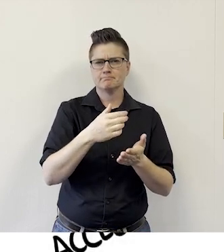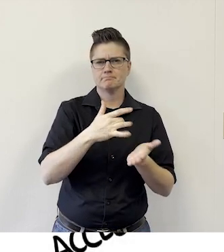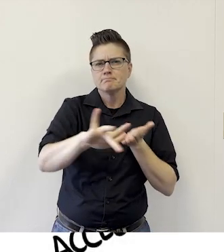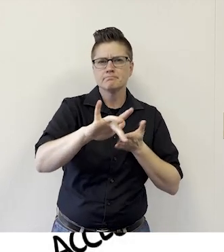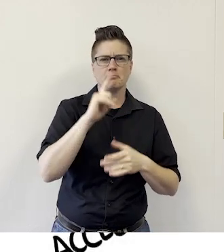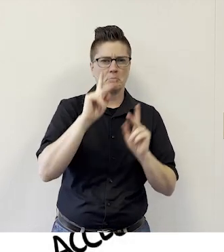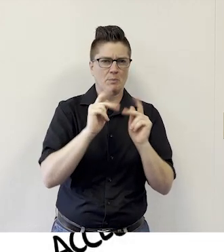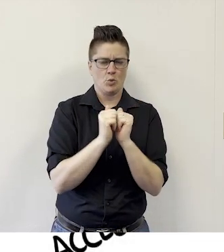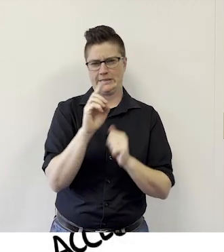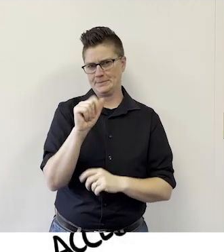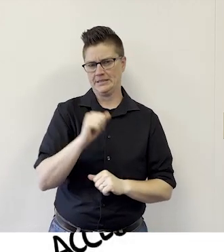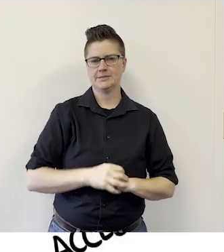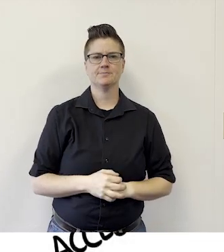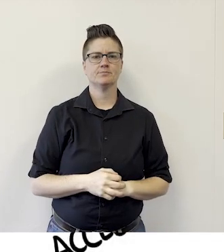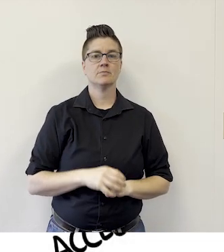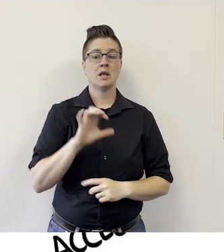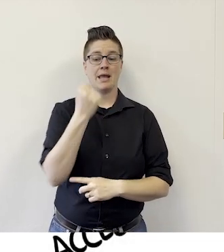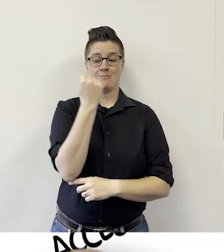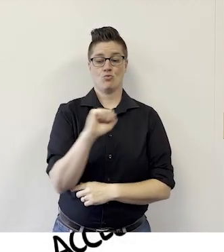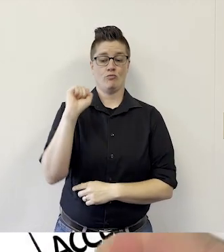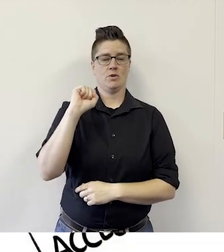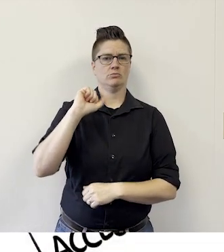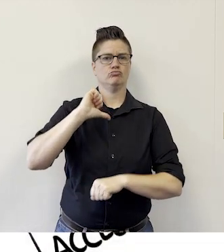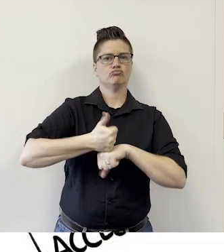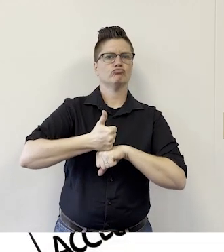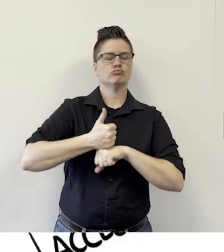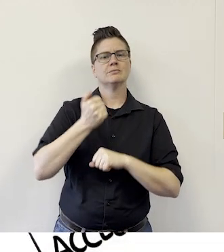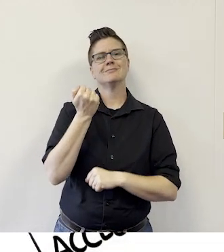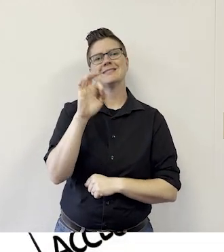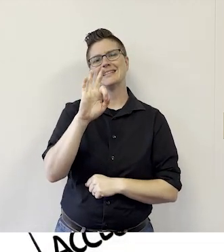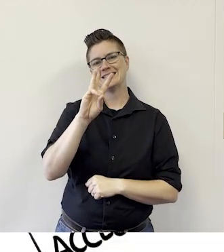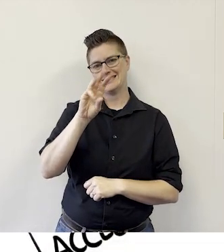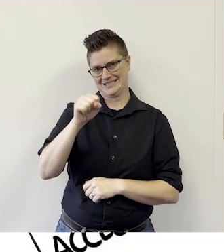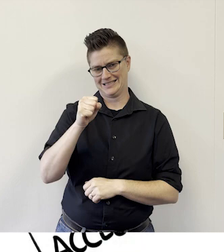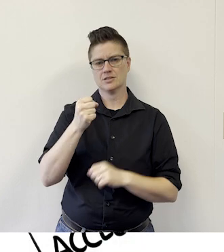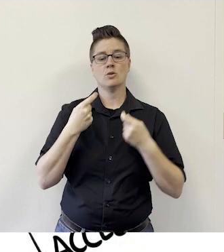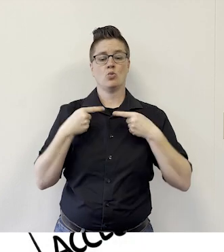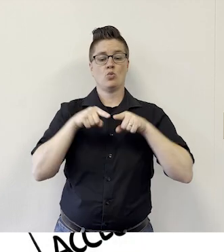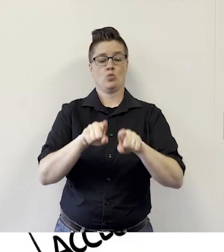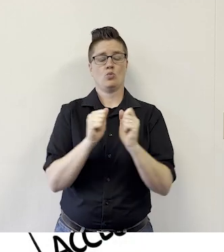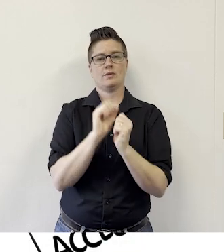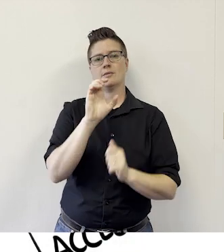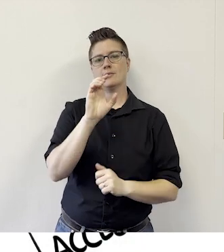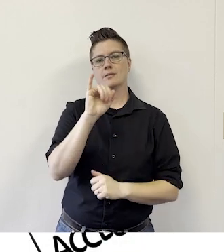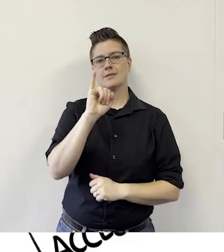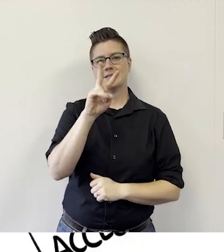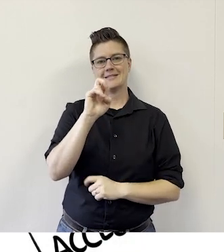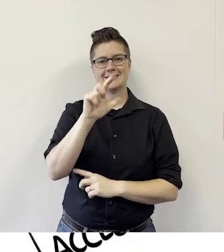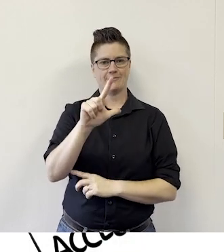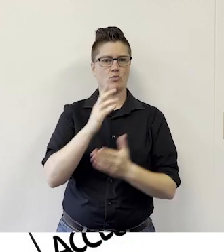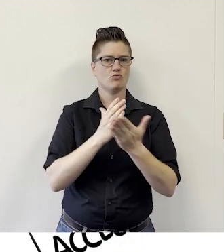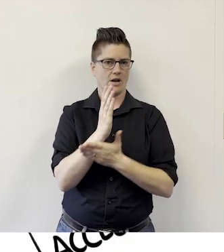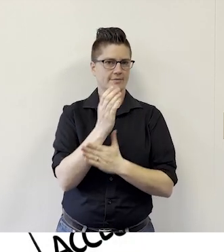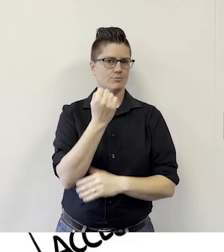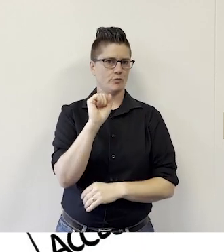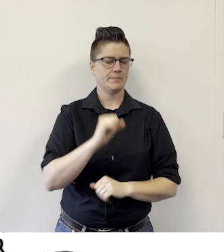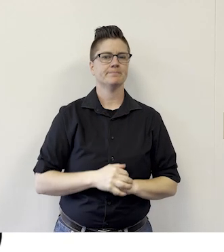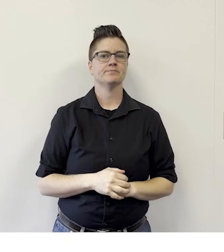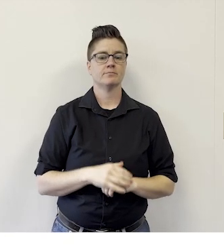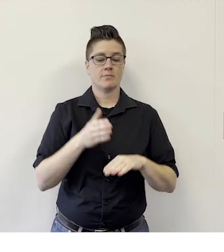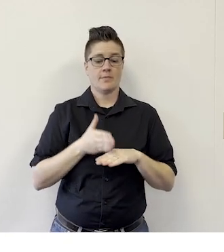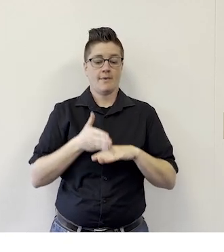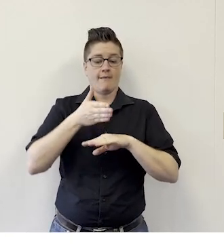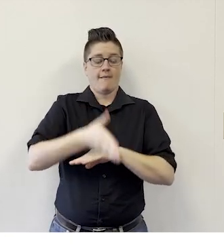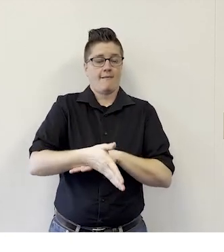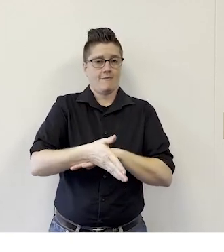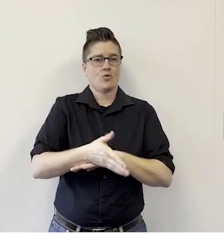people with disabilities. The movement gained momentum in the 1960s alongside the Civil Rights Movement.